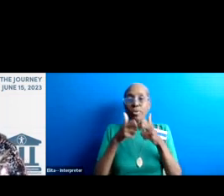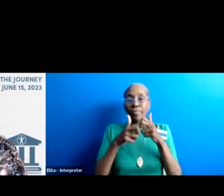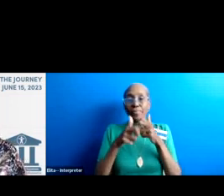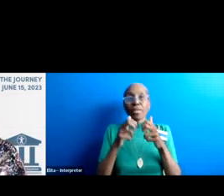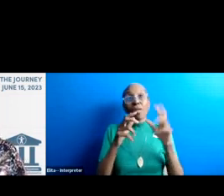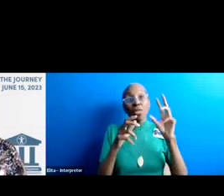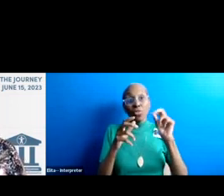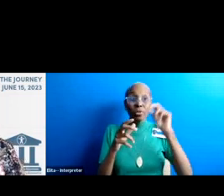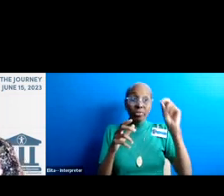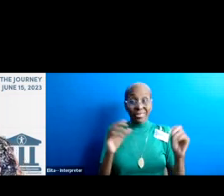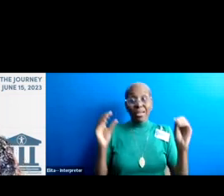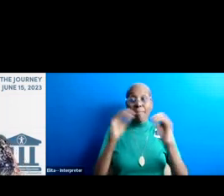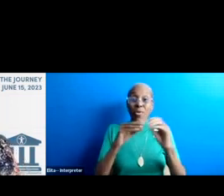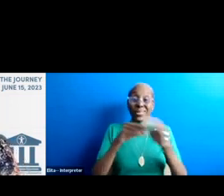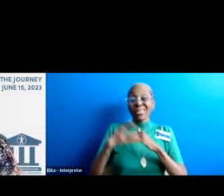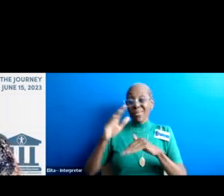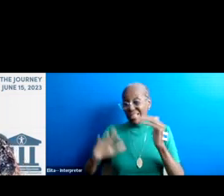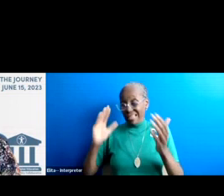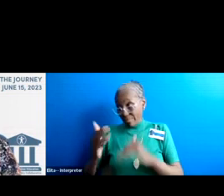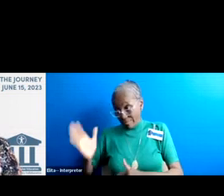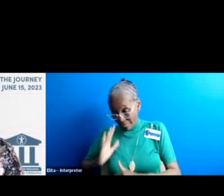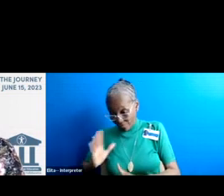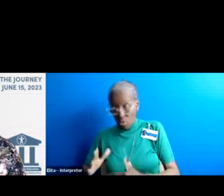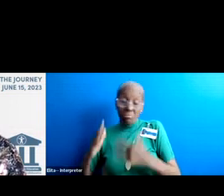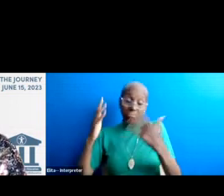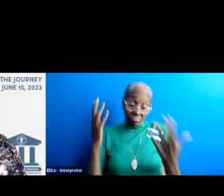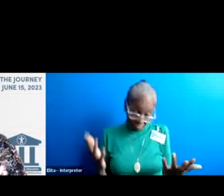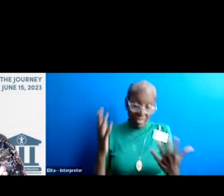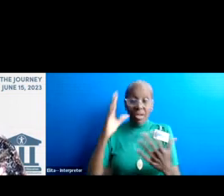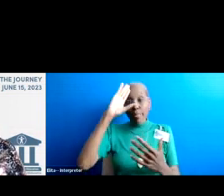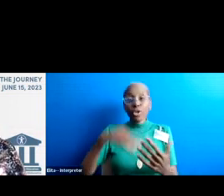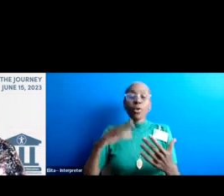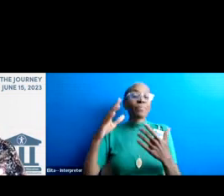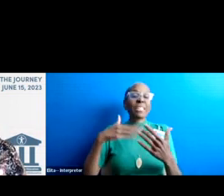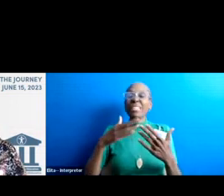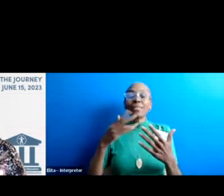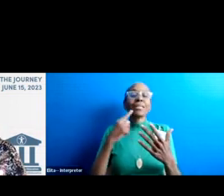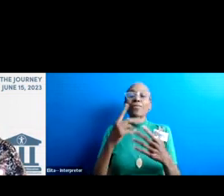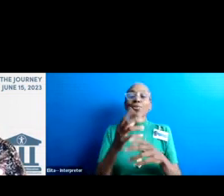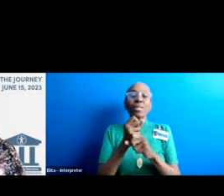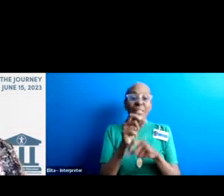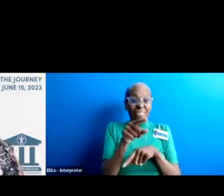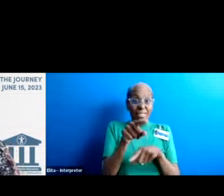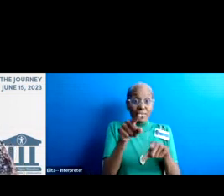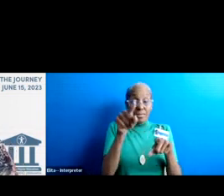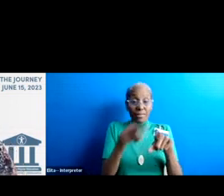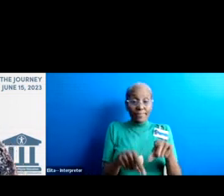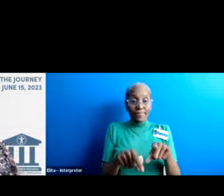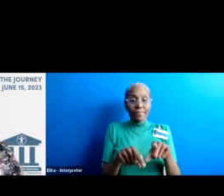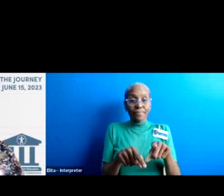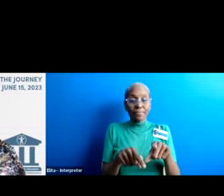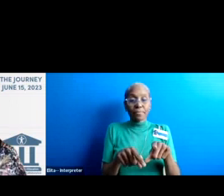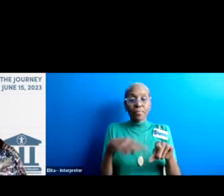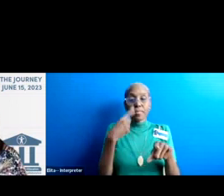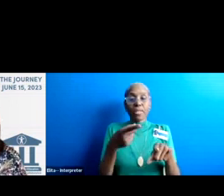be 30% more accessible than your site was before, potentially. But just know that even if you get something like this, which let me tell